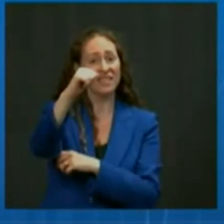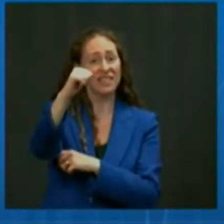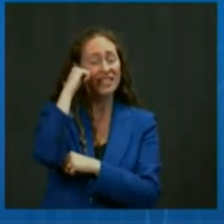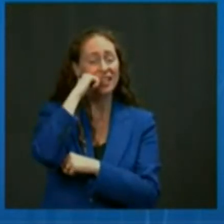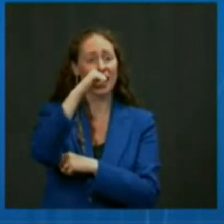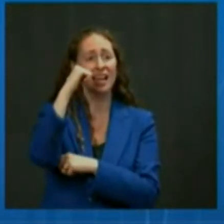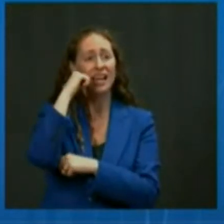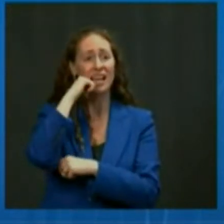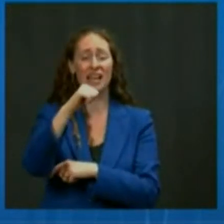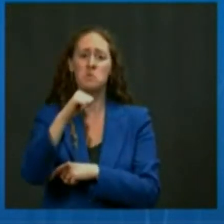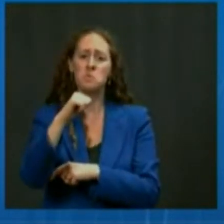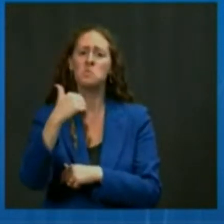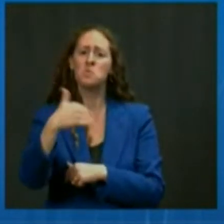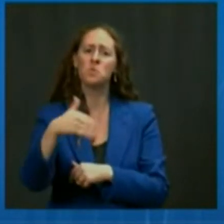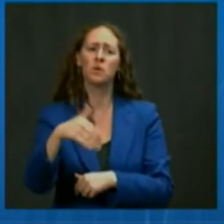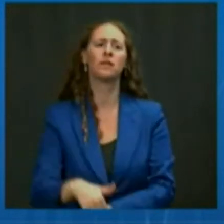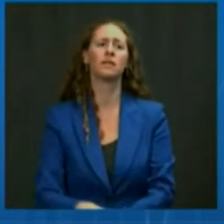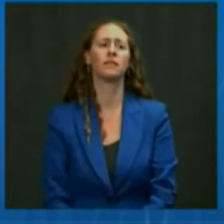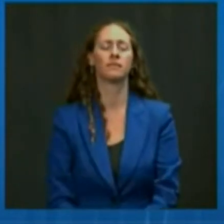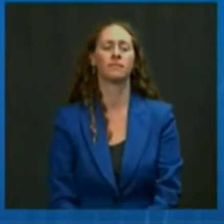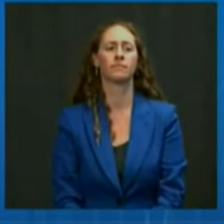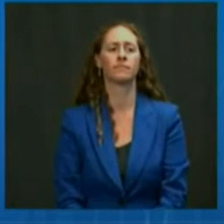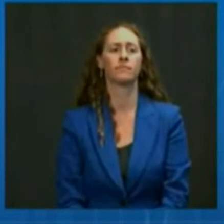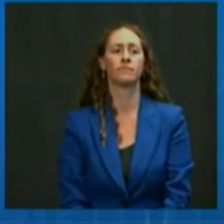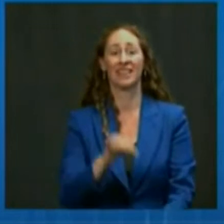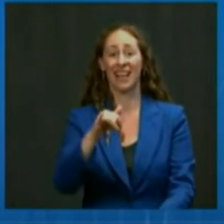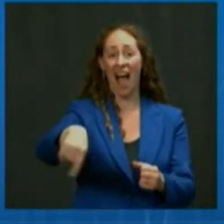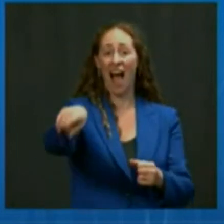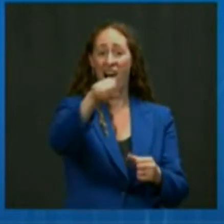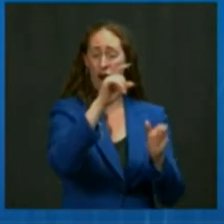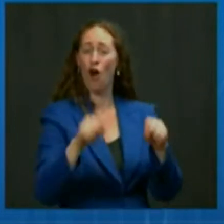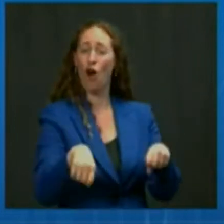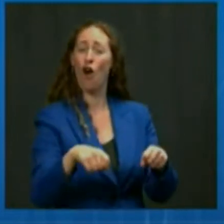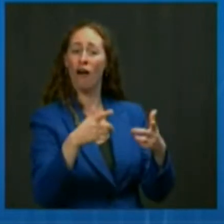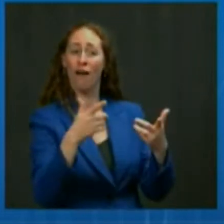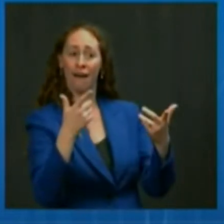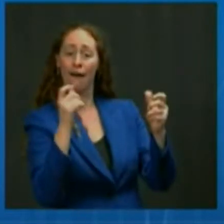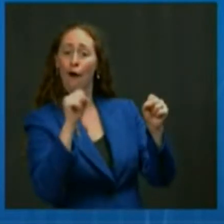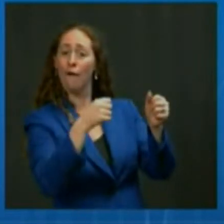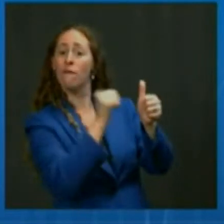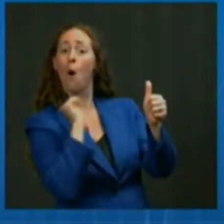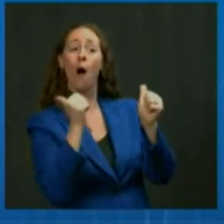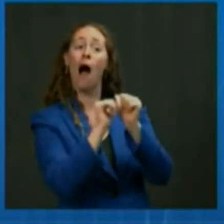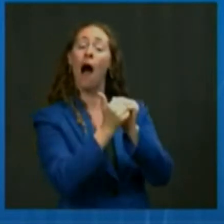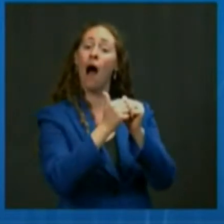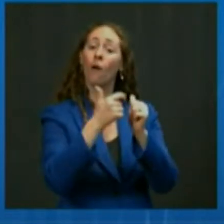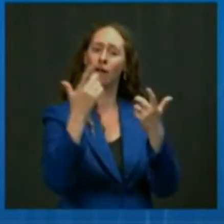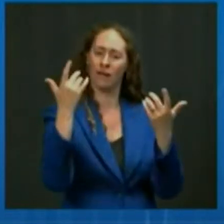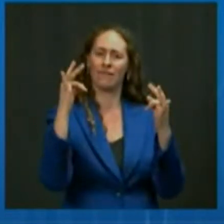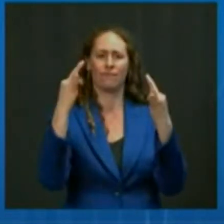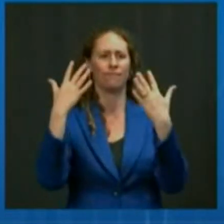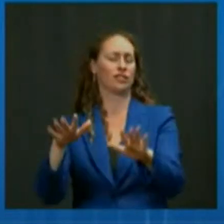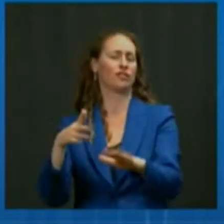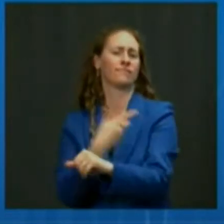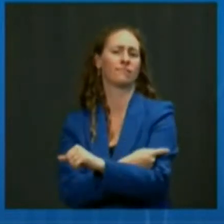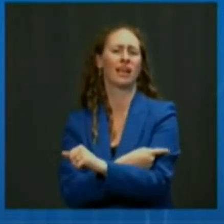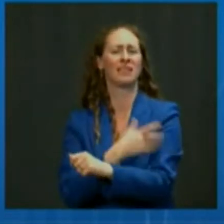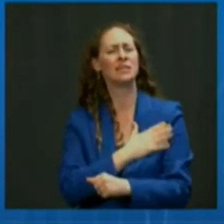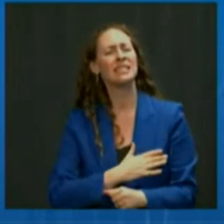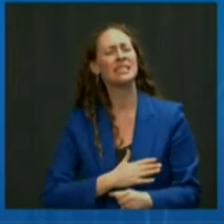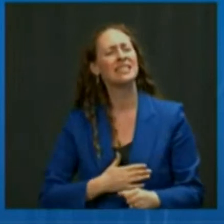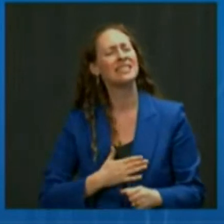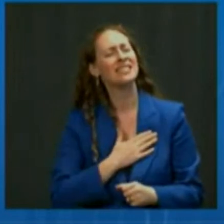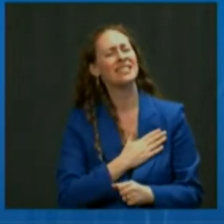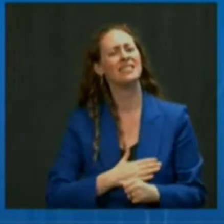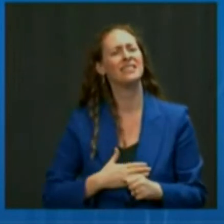largely preventable. If you are still unvaccinated, please get vaccinated. The single best action you can take